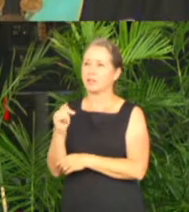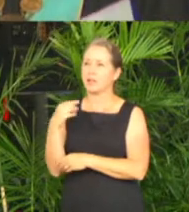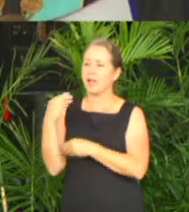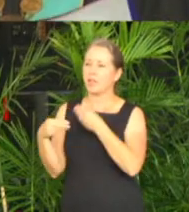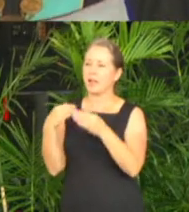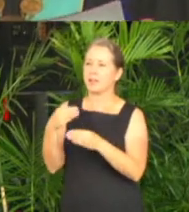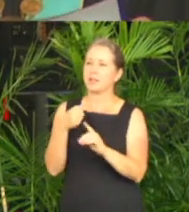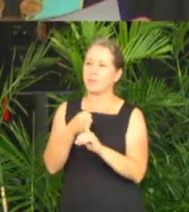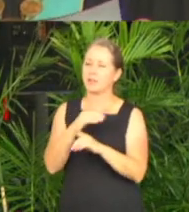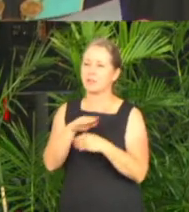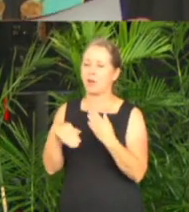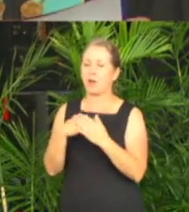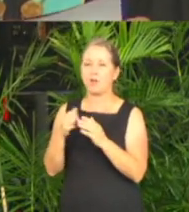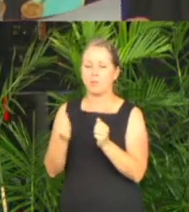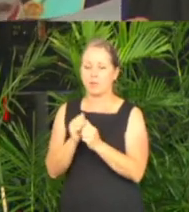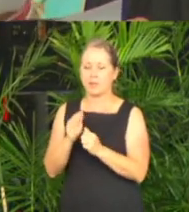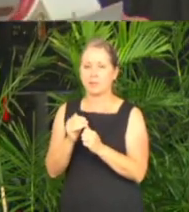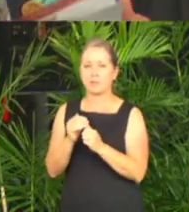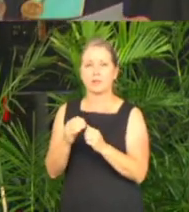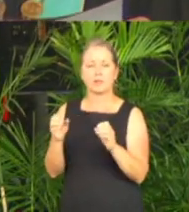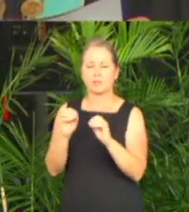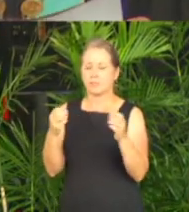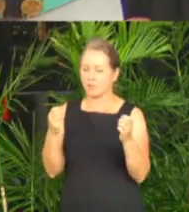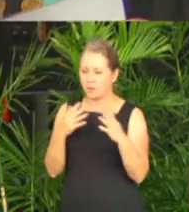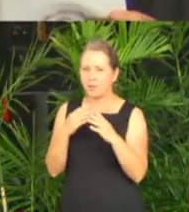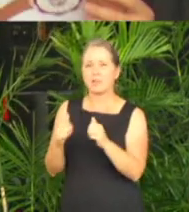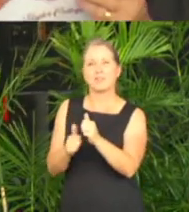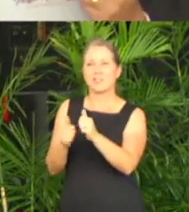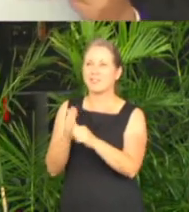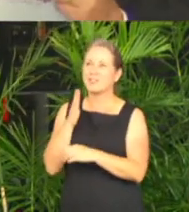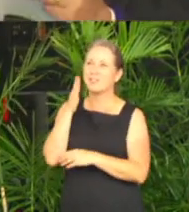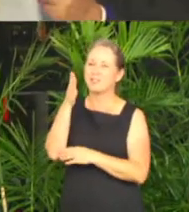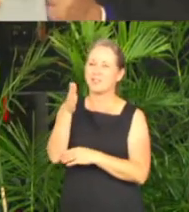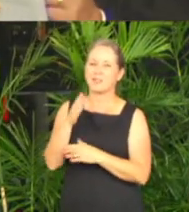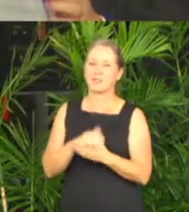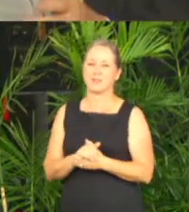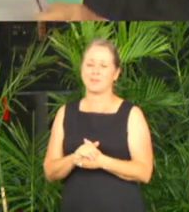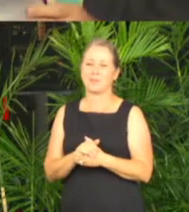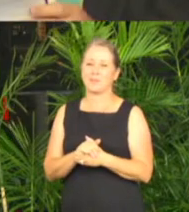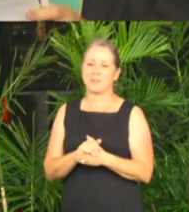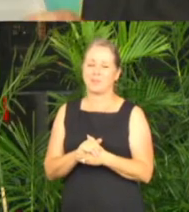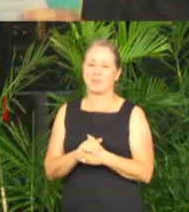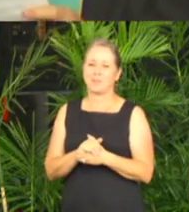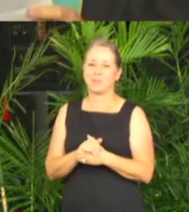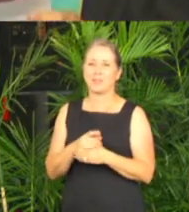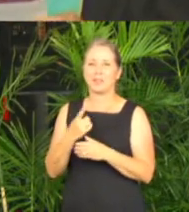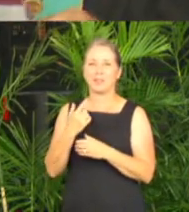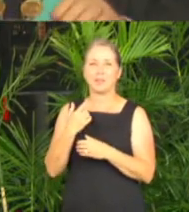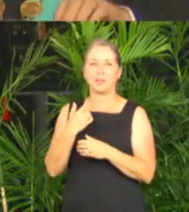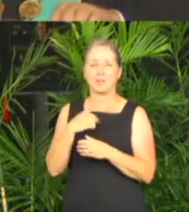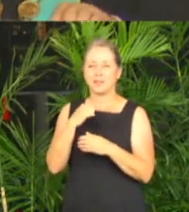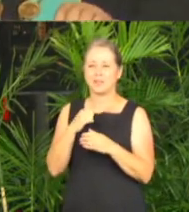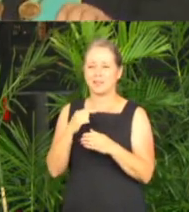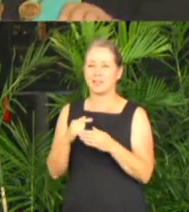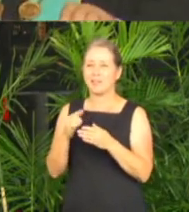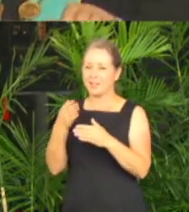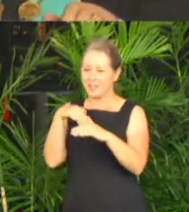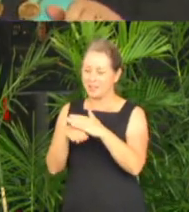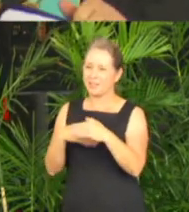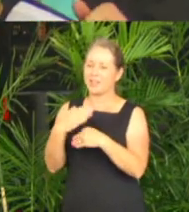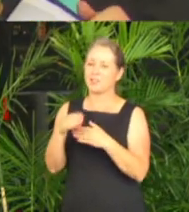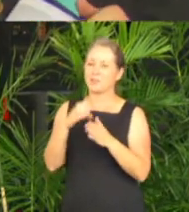us all with his fearlessness of chasing the future. As we enter the next chapter of our